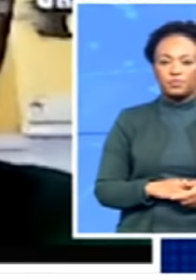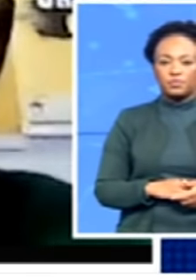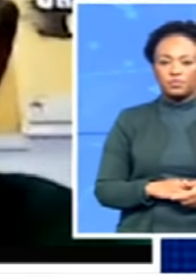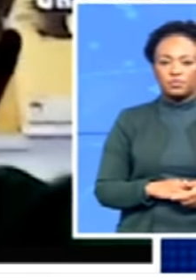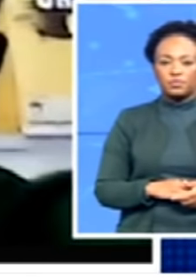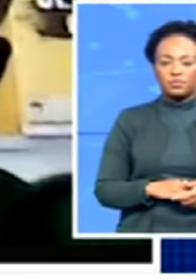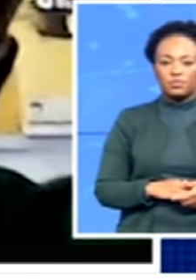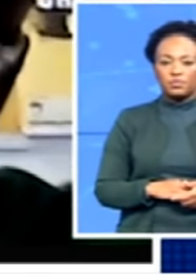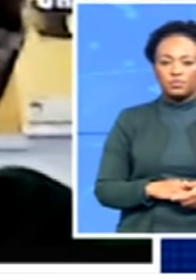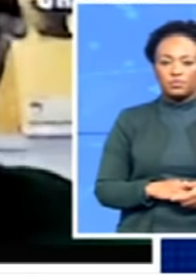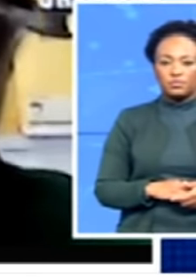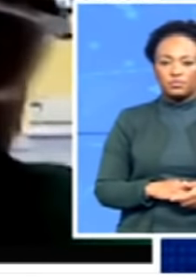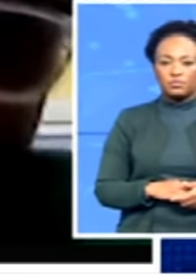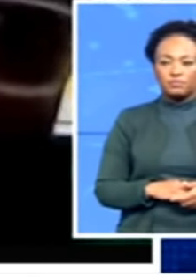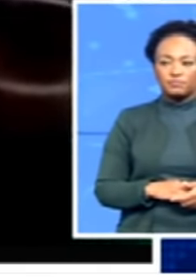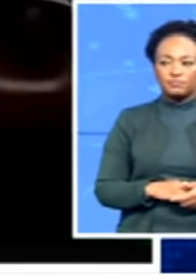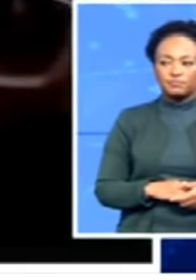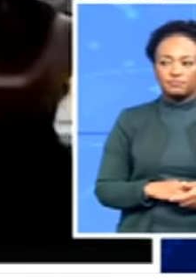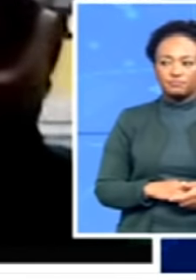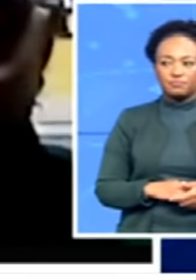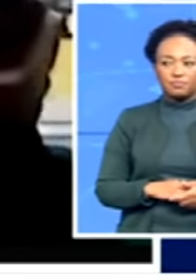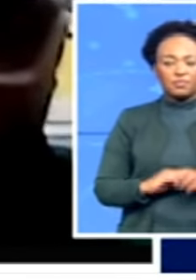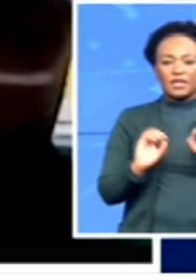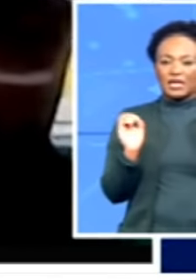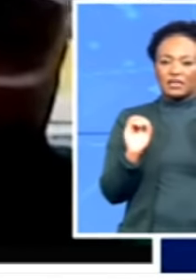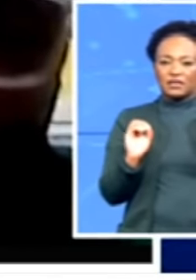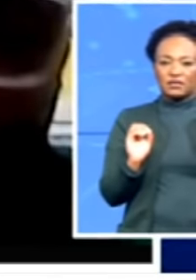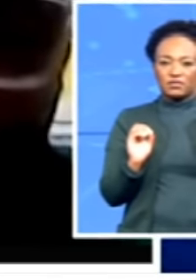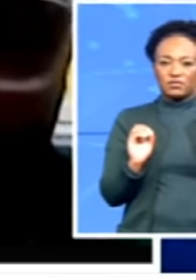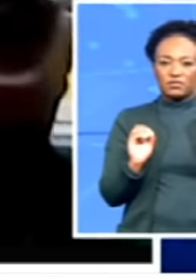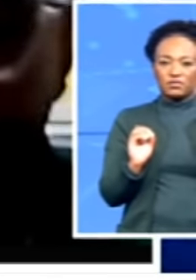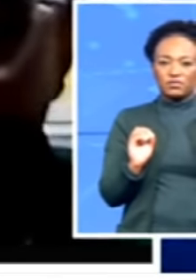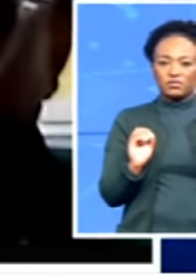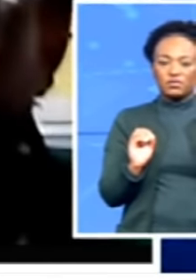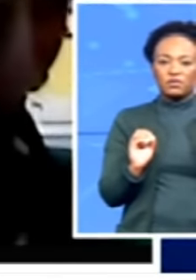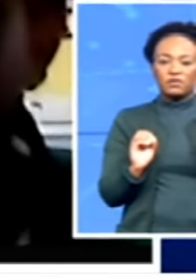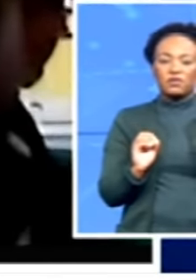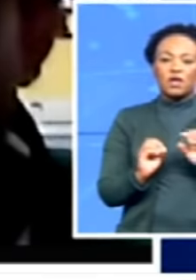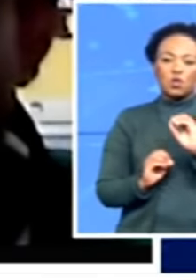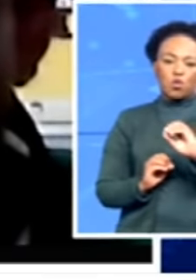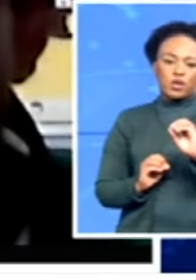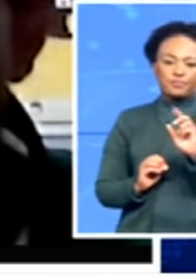There's nothing for now. Thank you. Yes, it is Gertrude. I think Gertrude.